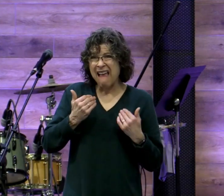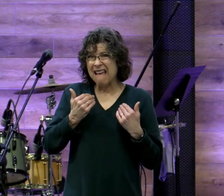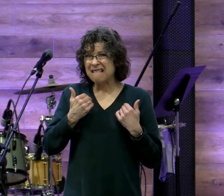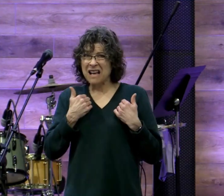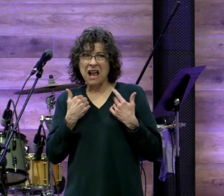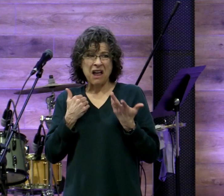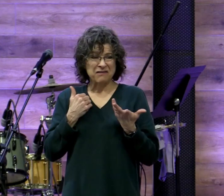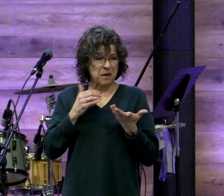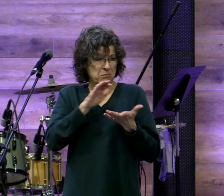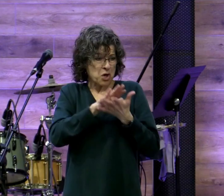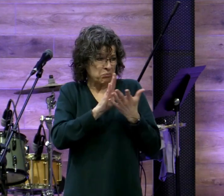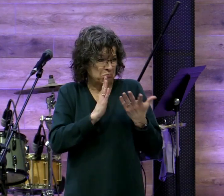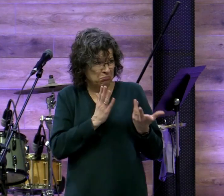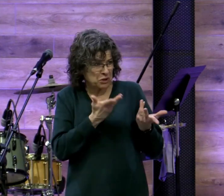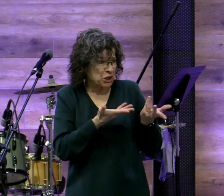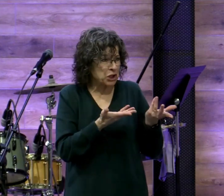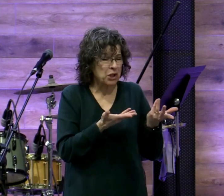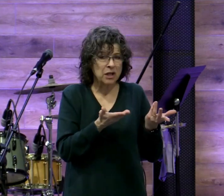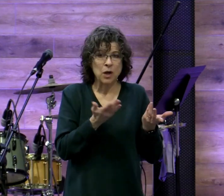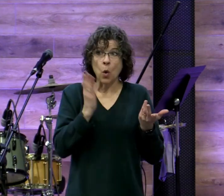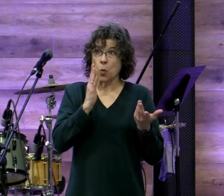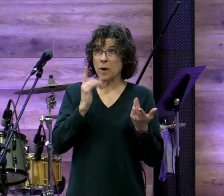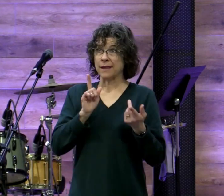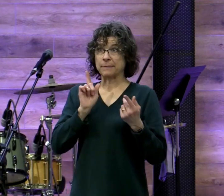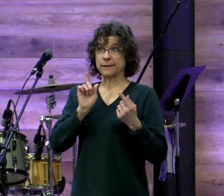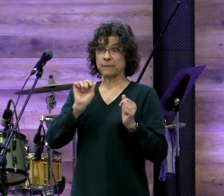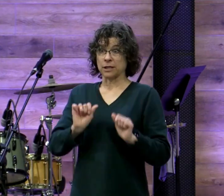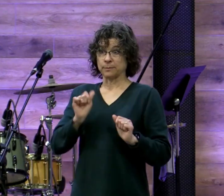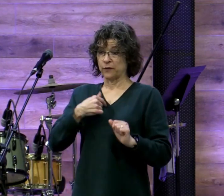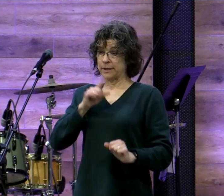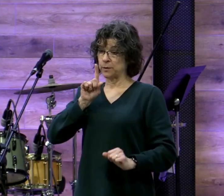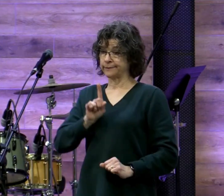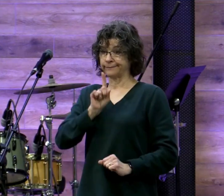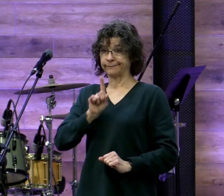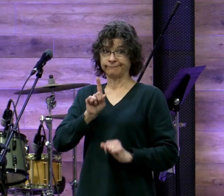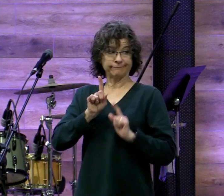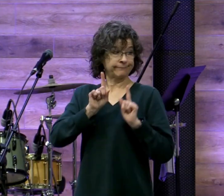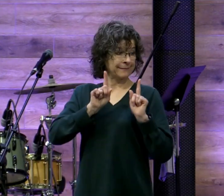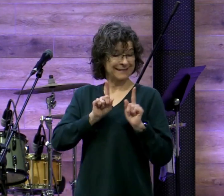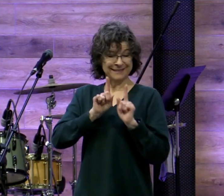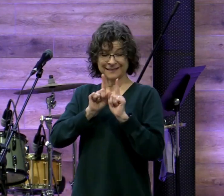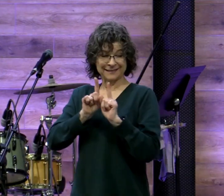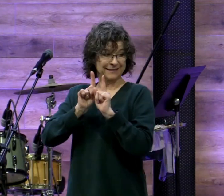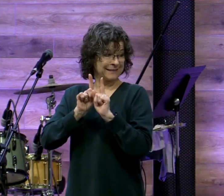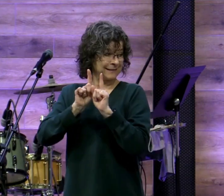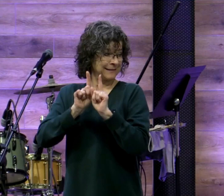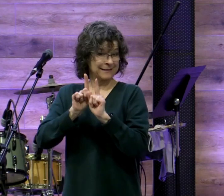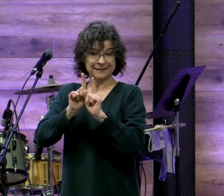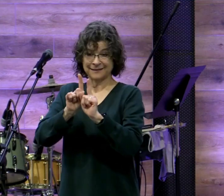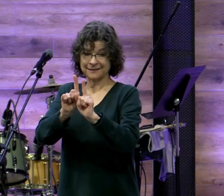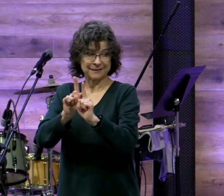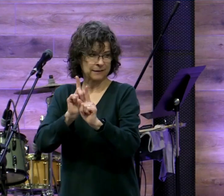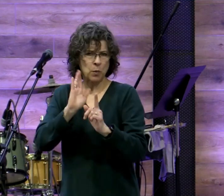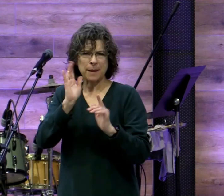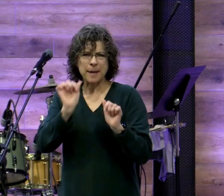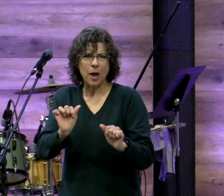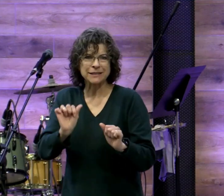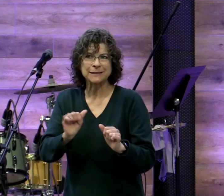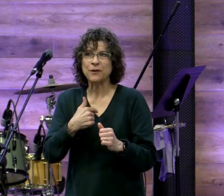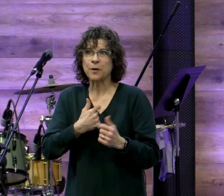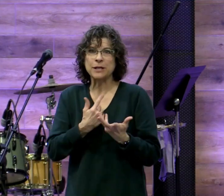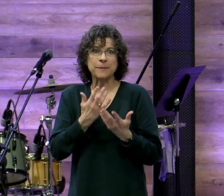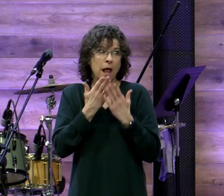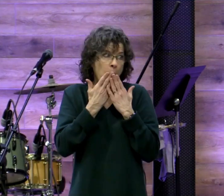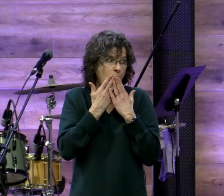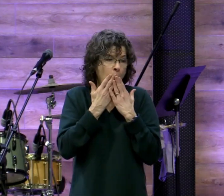the part of the bride strolling down the aisle, or the groom to just be dumbfounded by the beauty of his bride? What would it be like for my family and